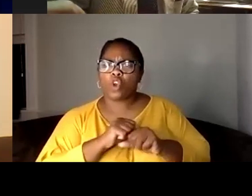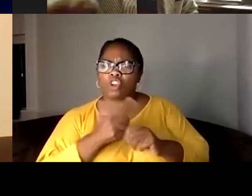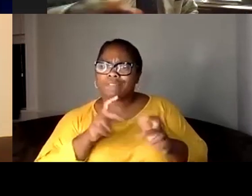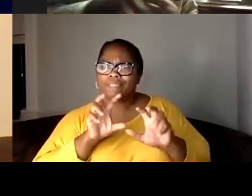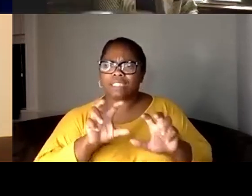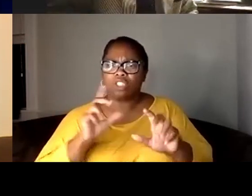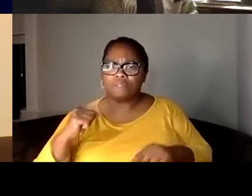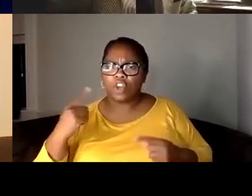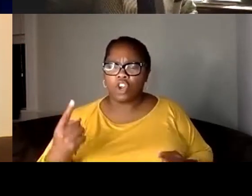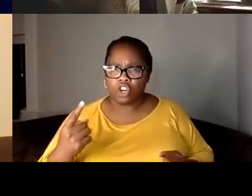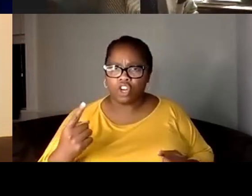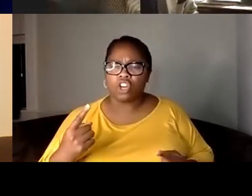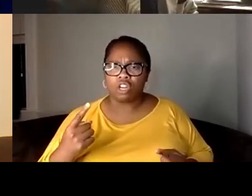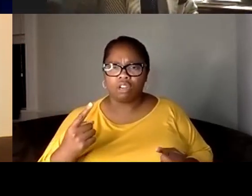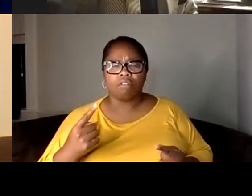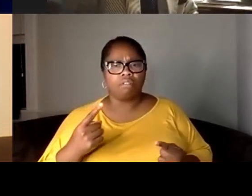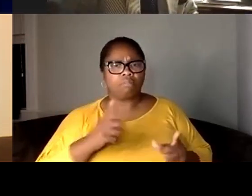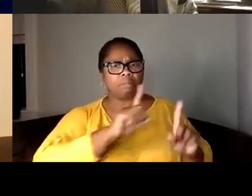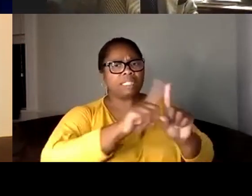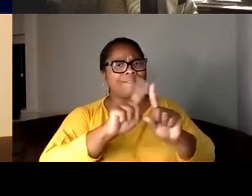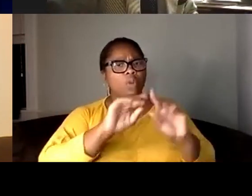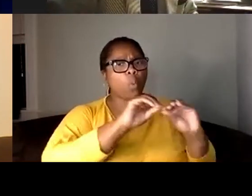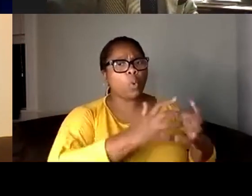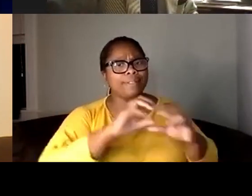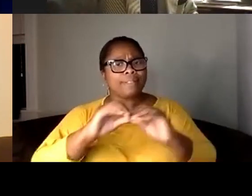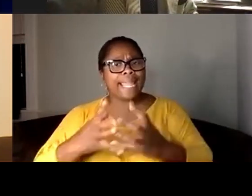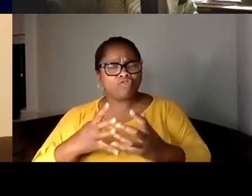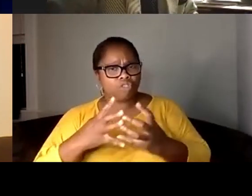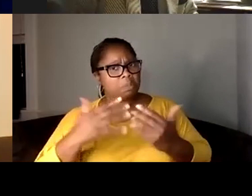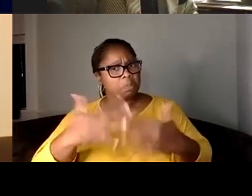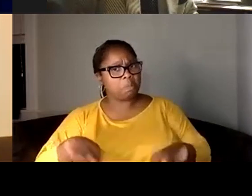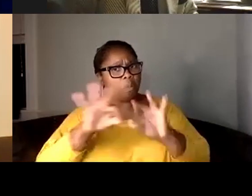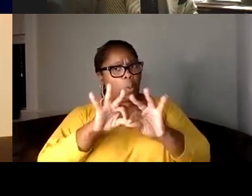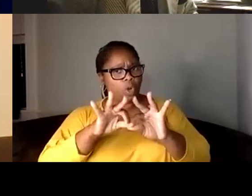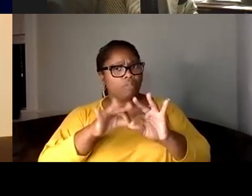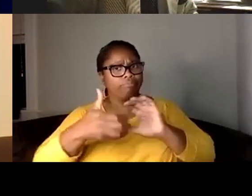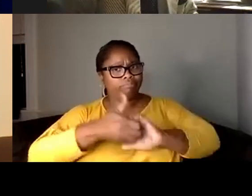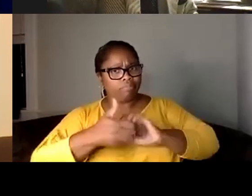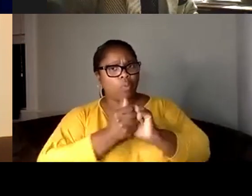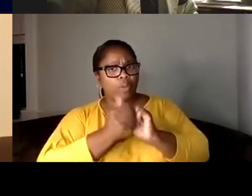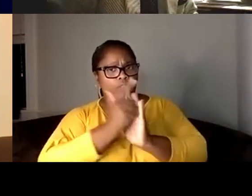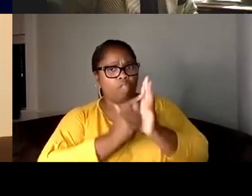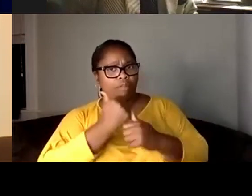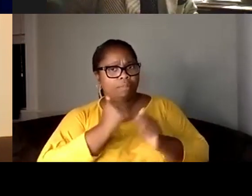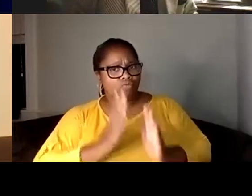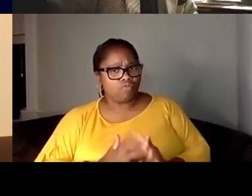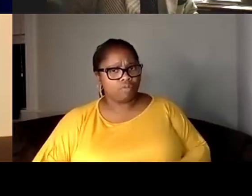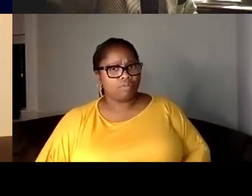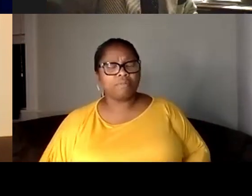how organizations are important partners with legislators? Absolutely.